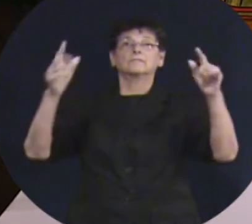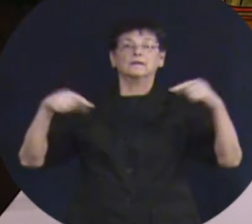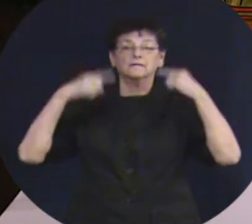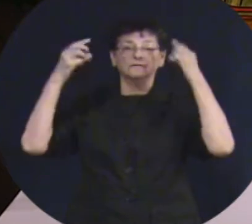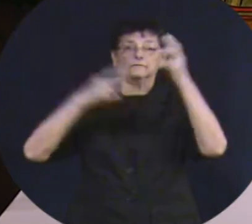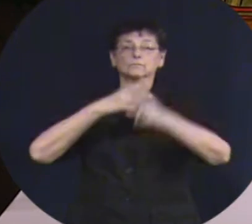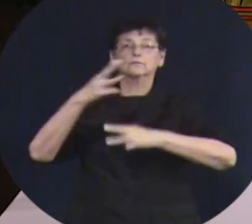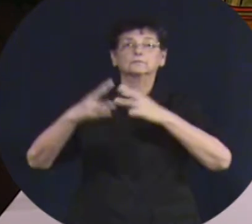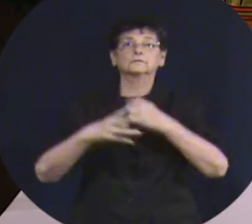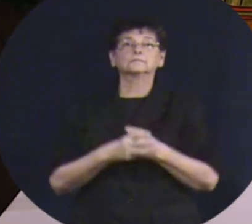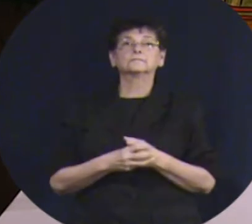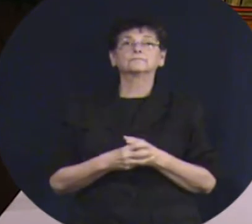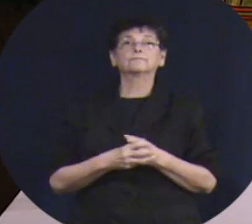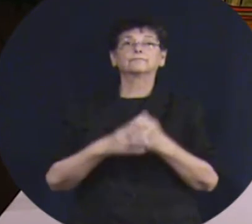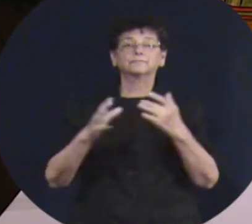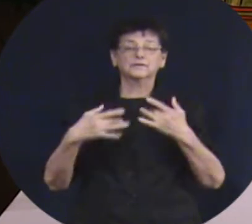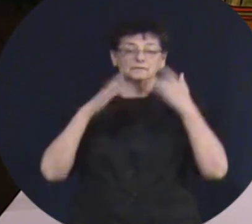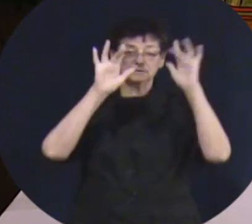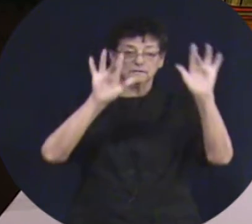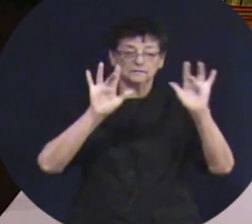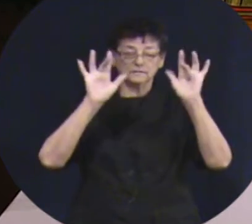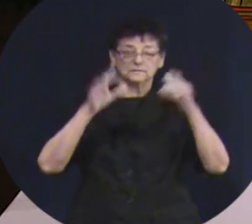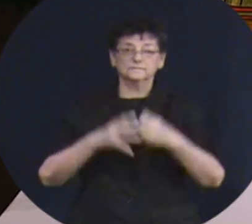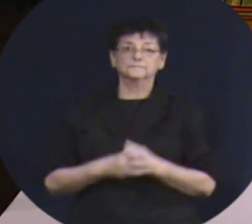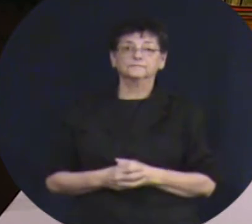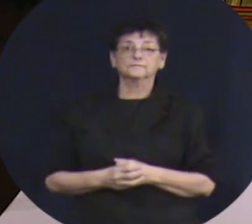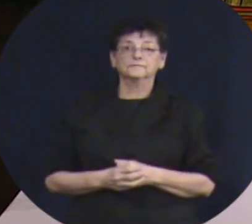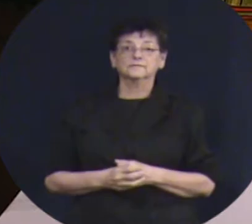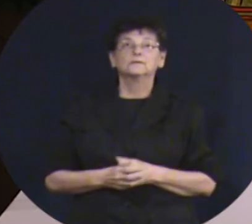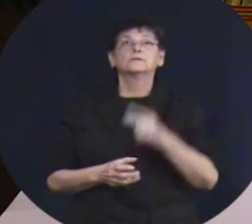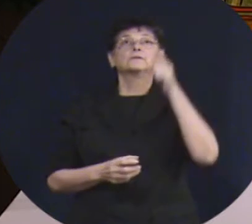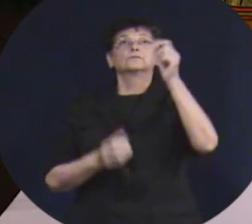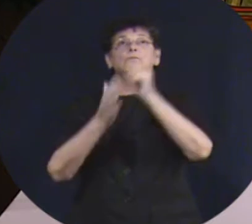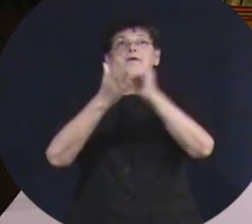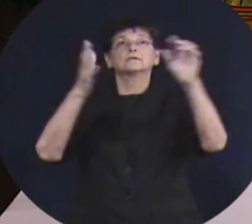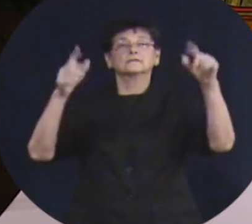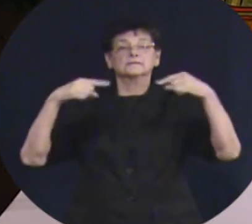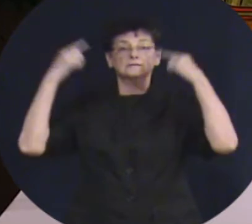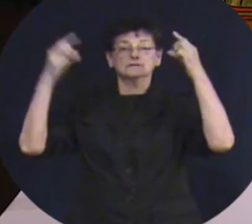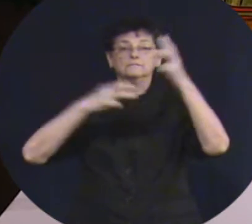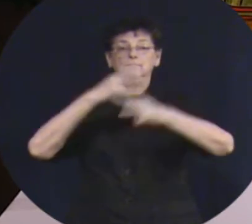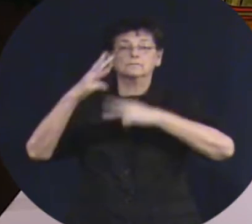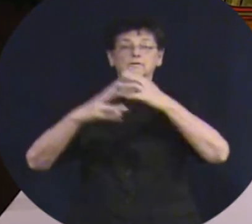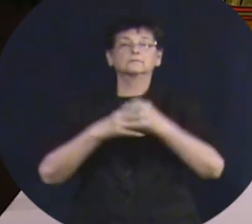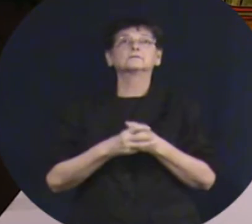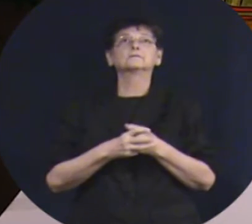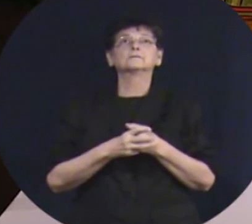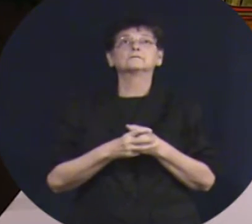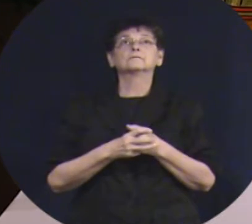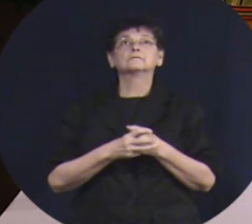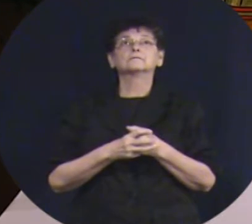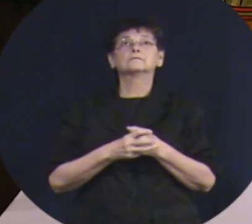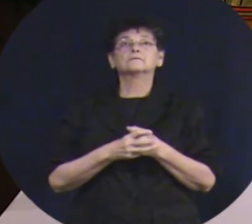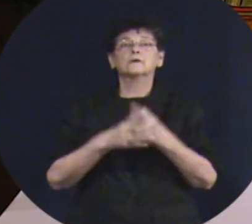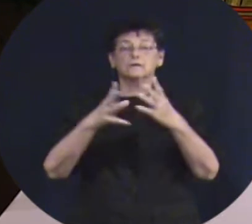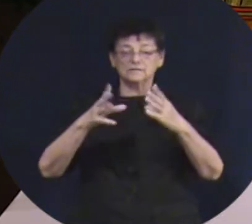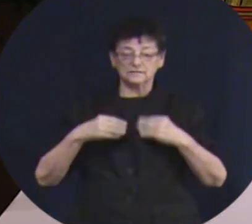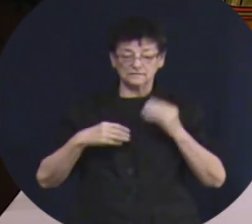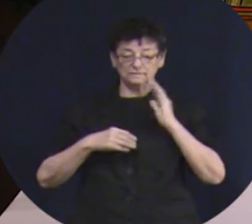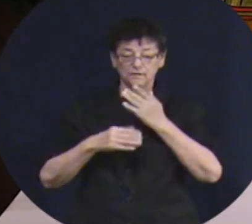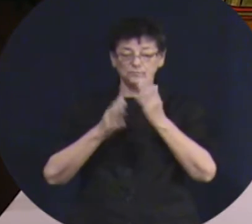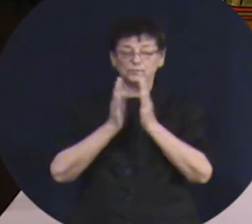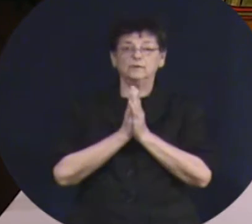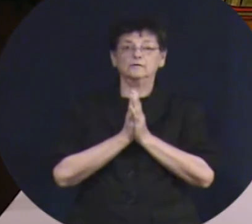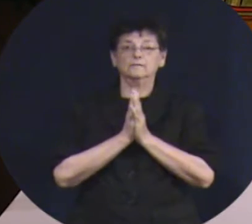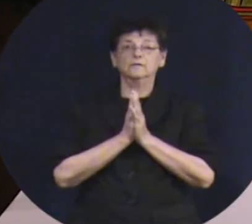the sins of the world. Have mercy on us. You take away the sins of the world. Receive our